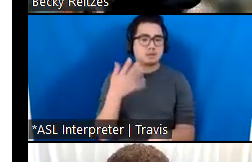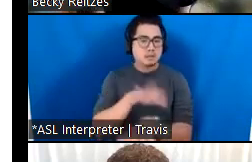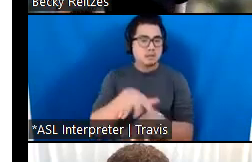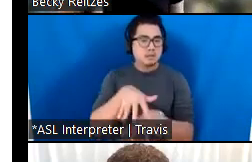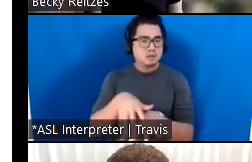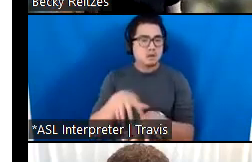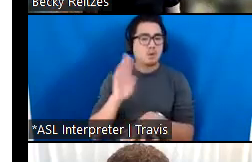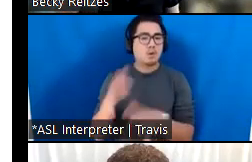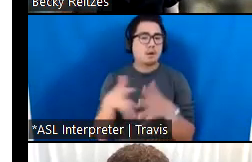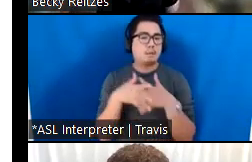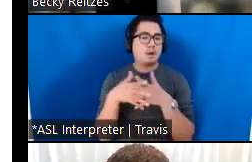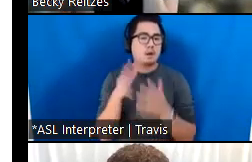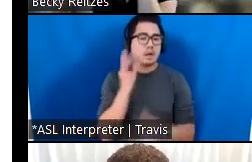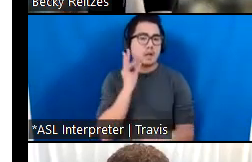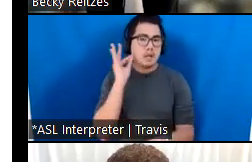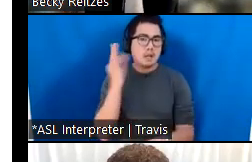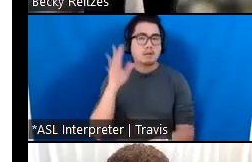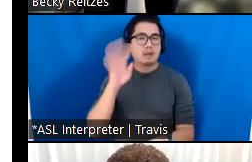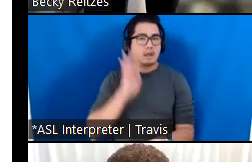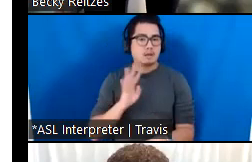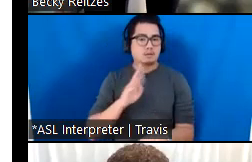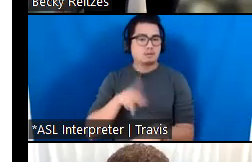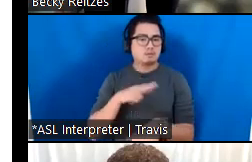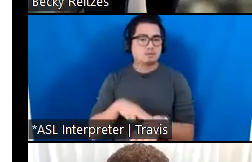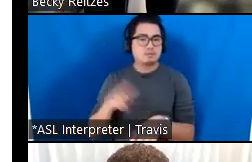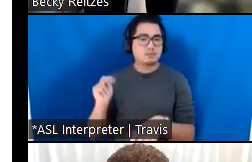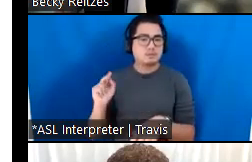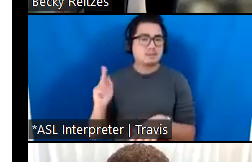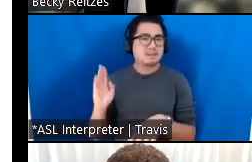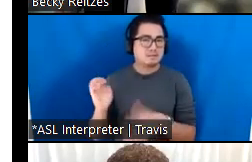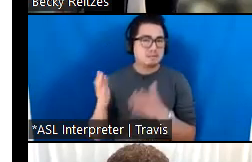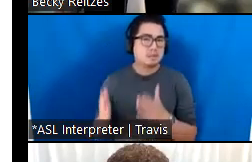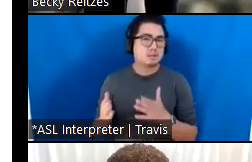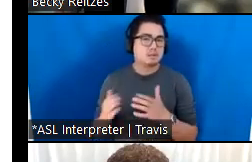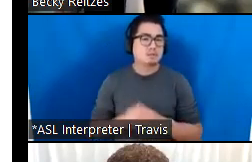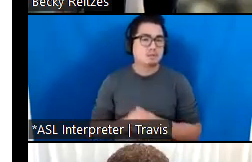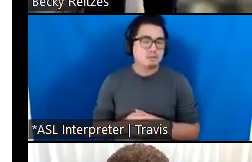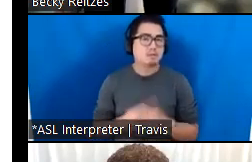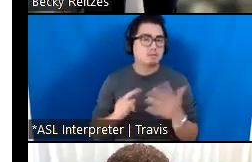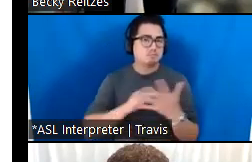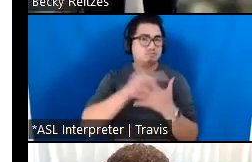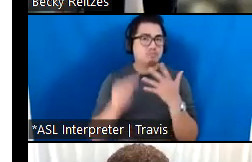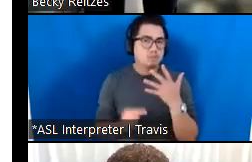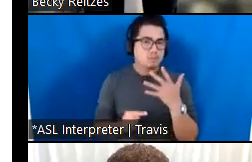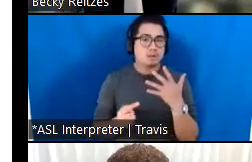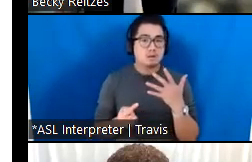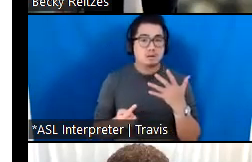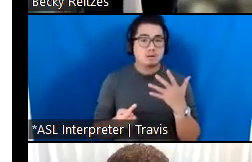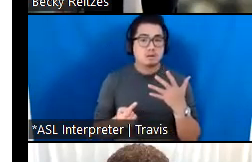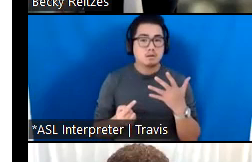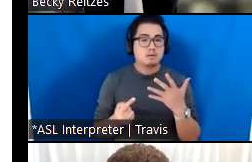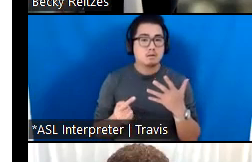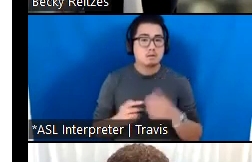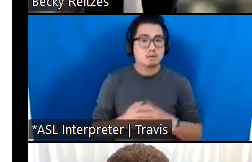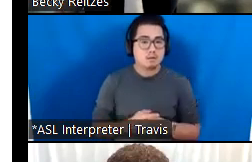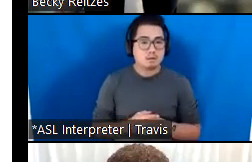Indigenous folks, and Alaska Native folks. And then the thing that we have also added is also sex